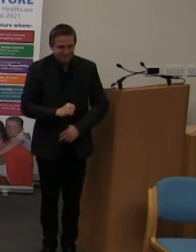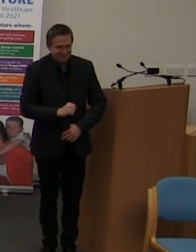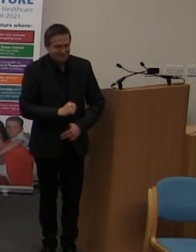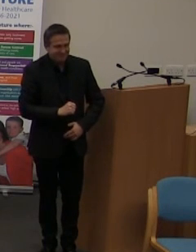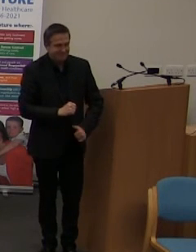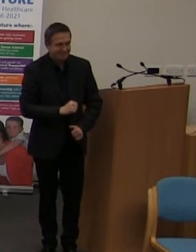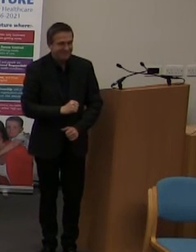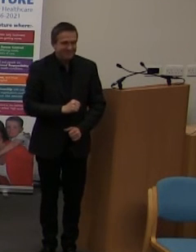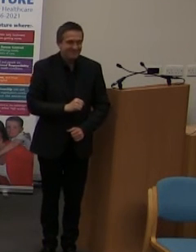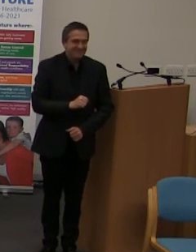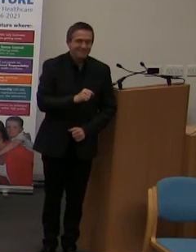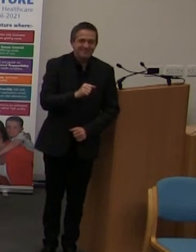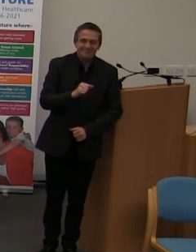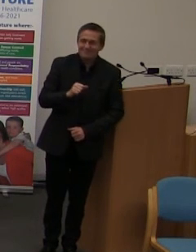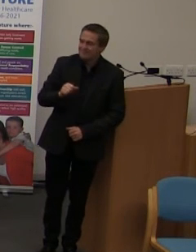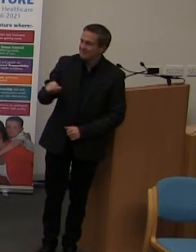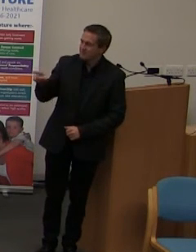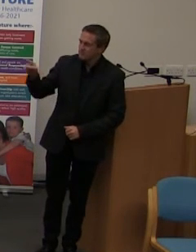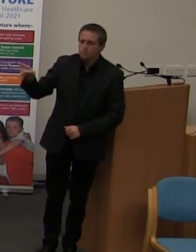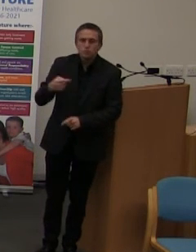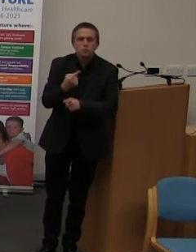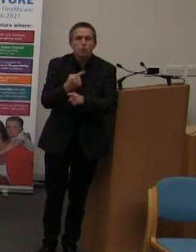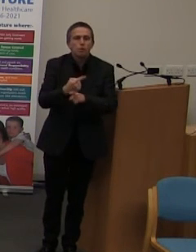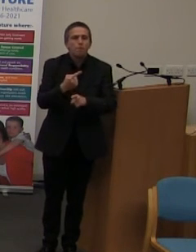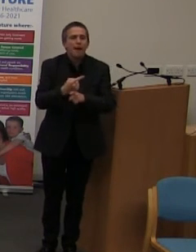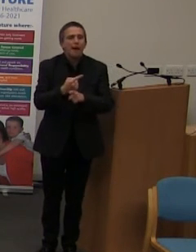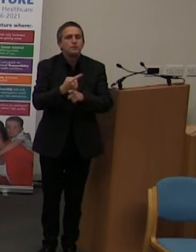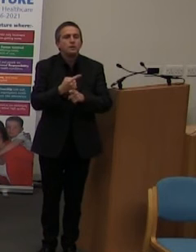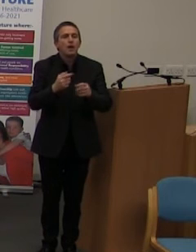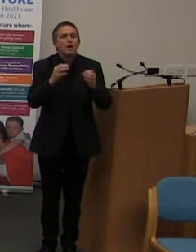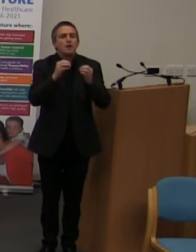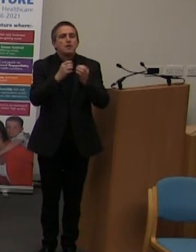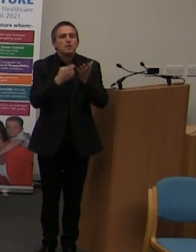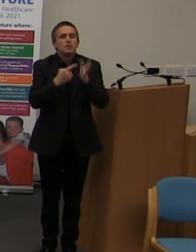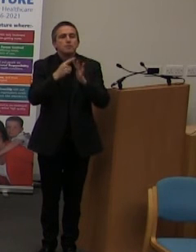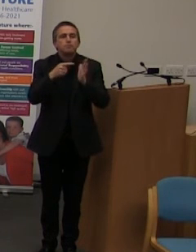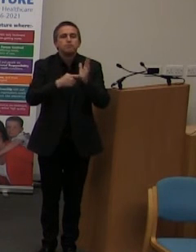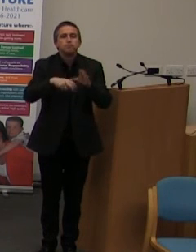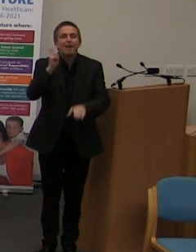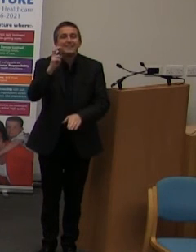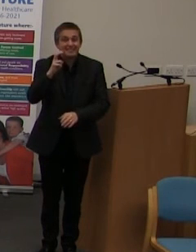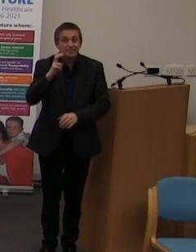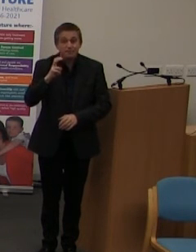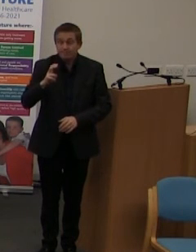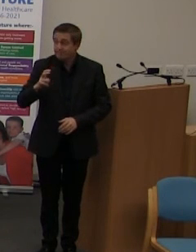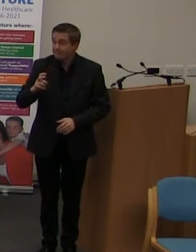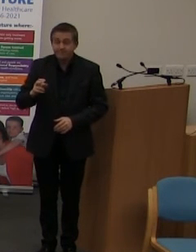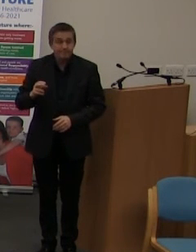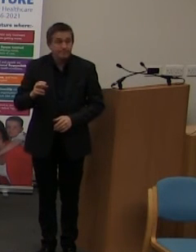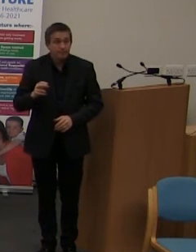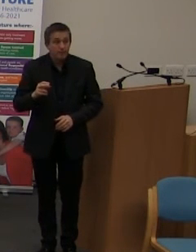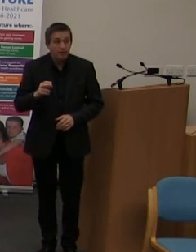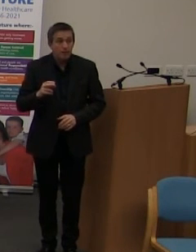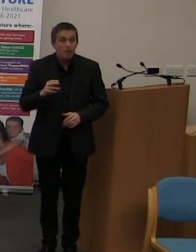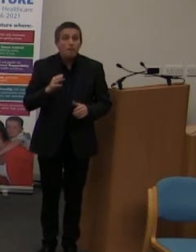No, the question, I noticed you mentioned Brexit there, but this motion was put forward by a